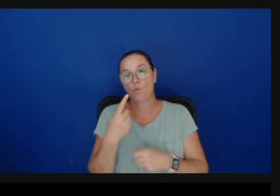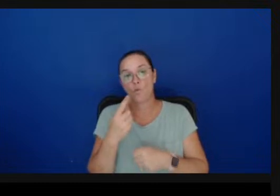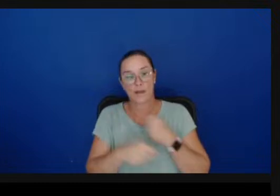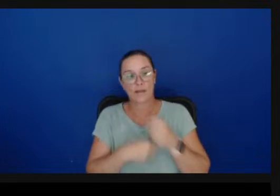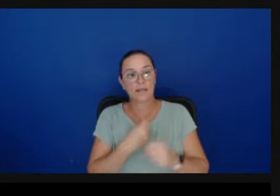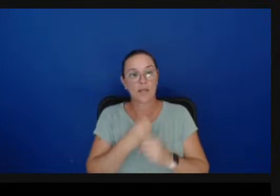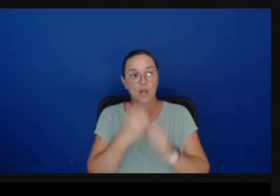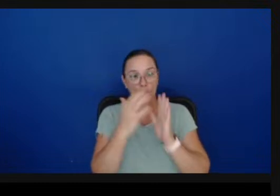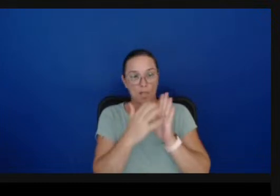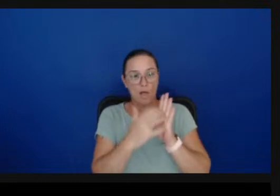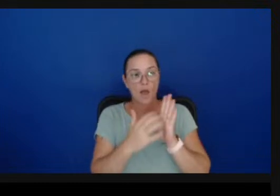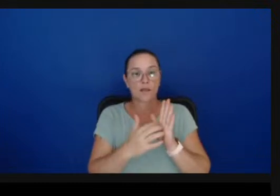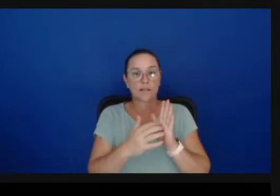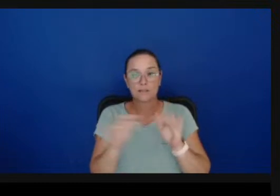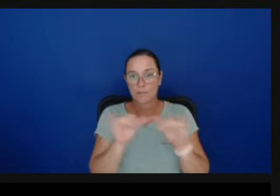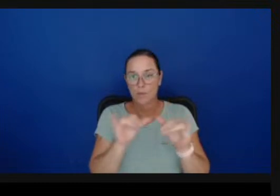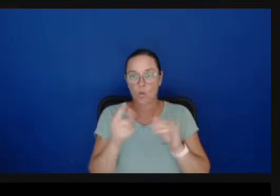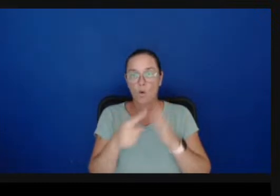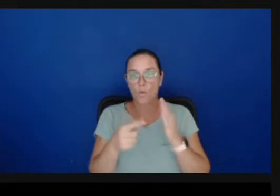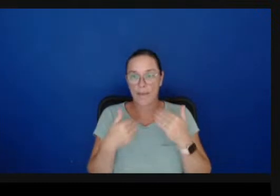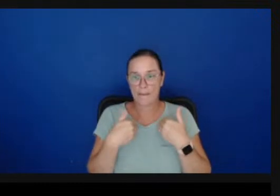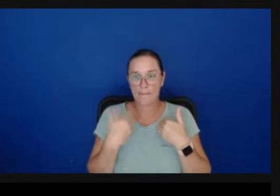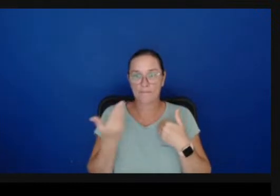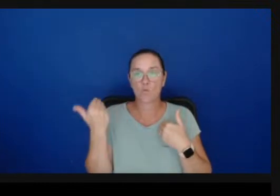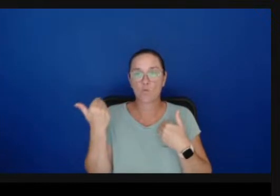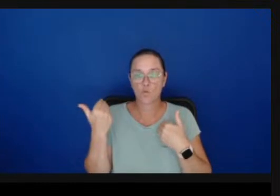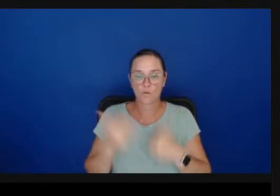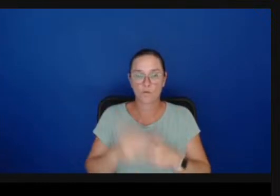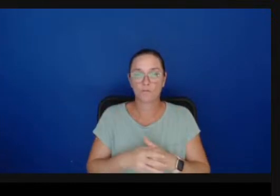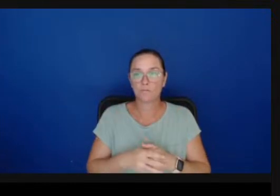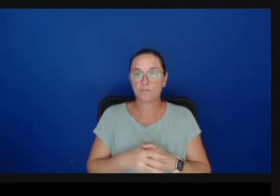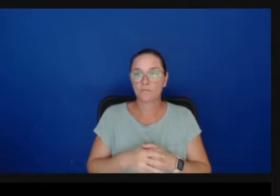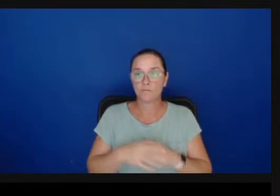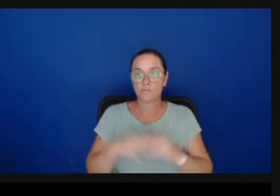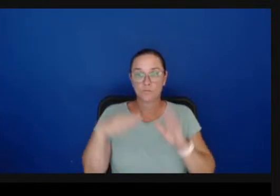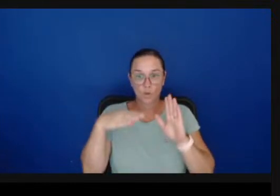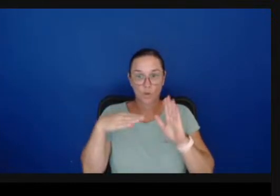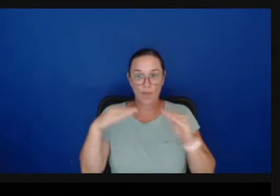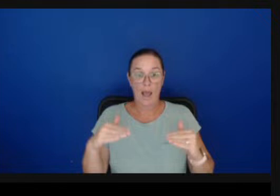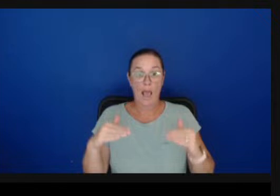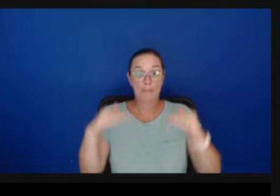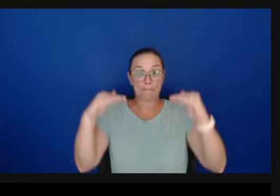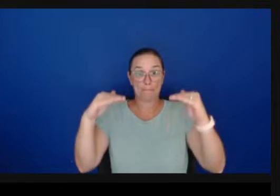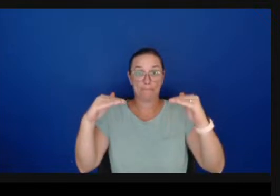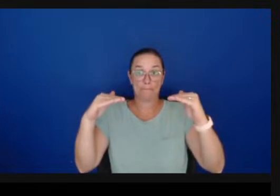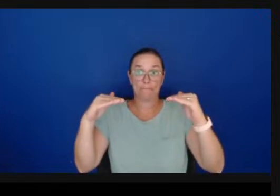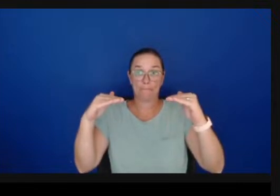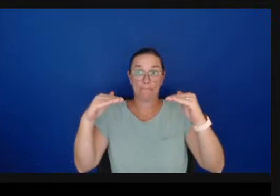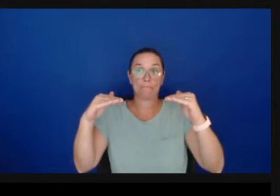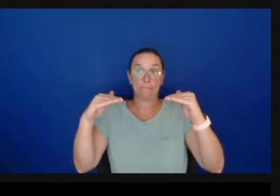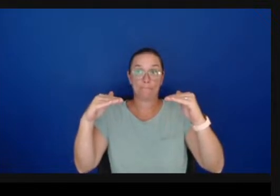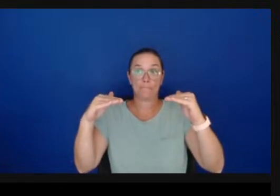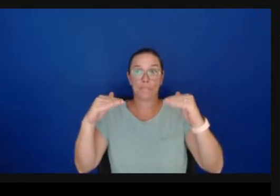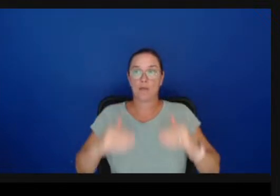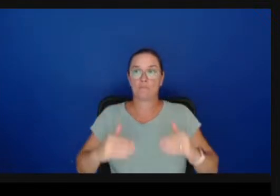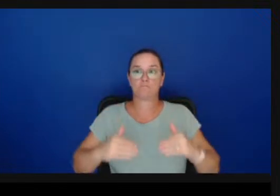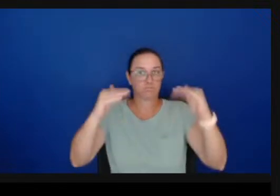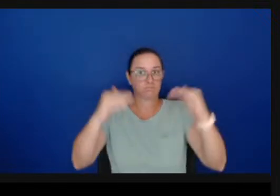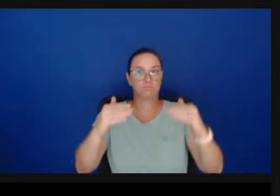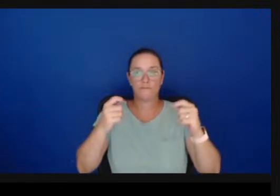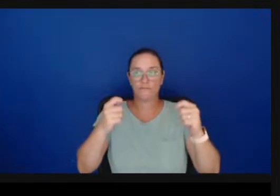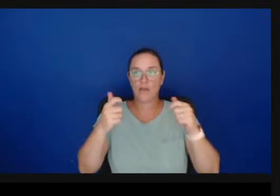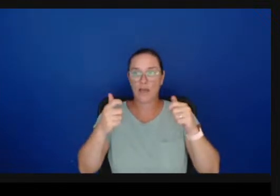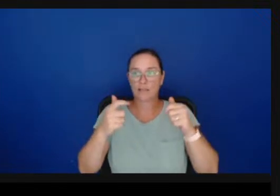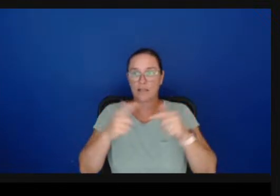to what we had before. So on that station, look at our upward component. We went up really fast,